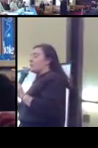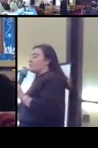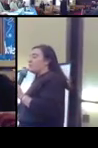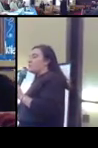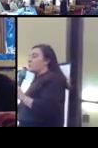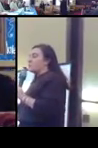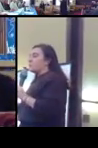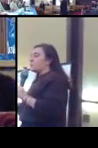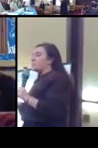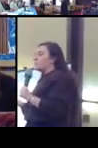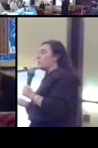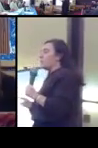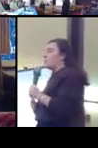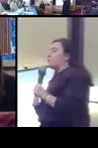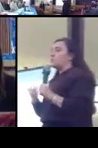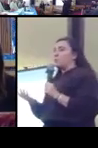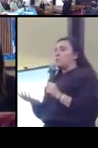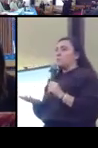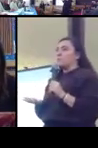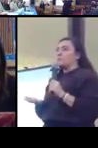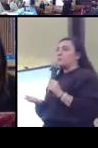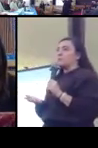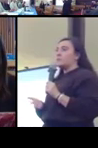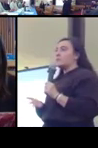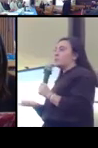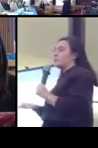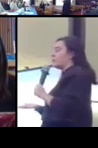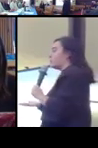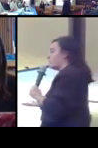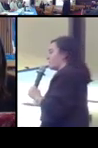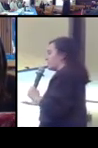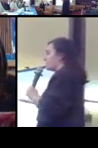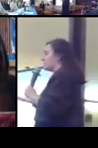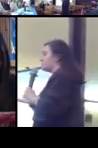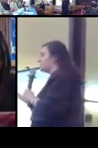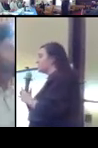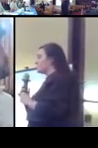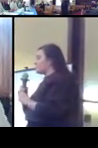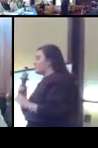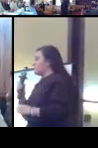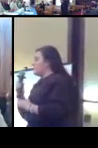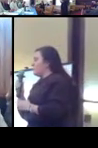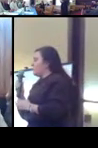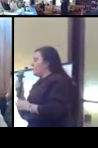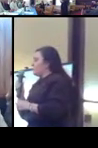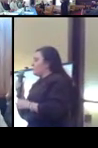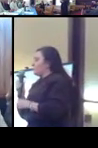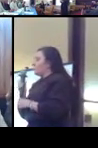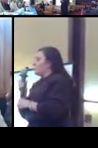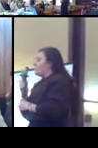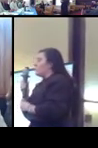the community character is preserved and new development is supportive of continuing that community character.